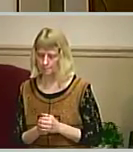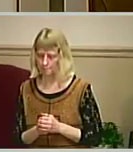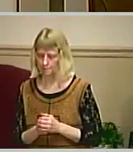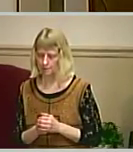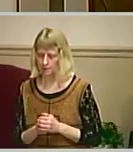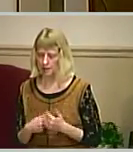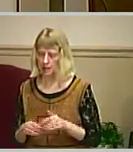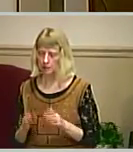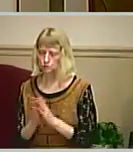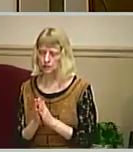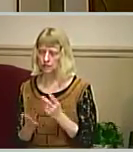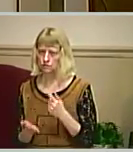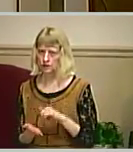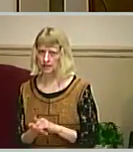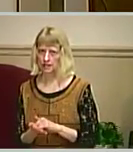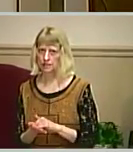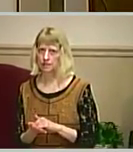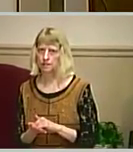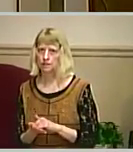Let's pray for that.